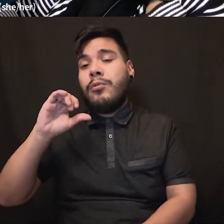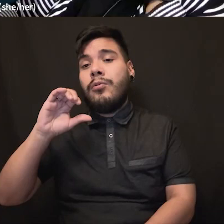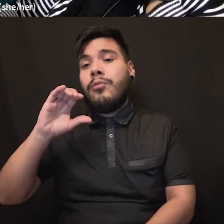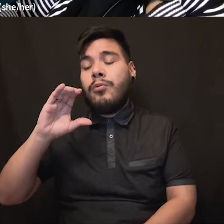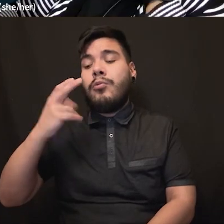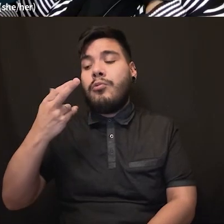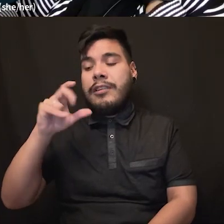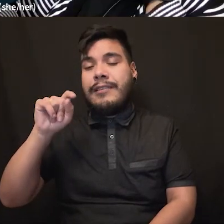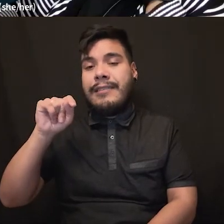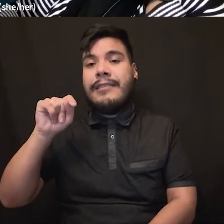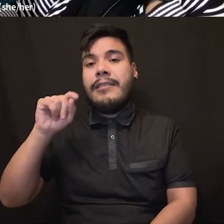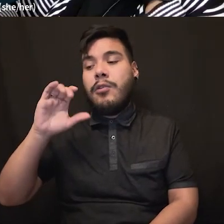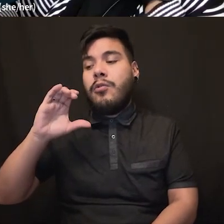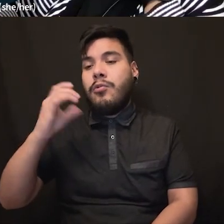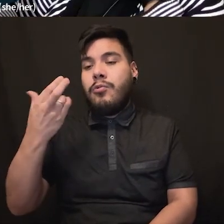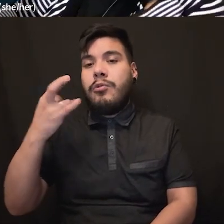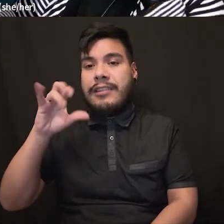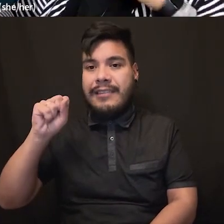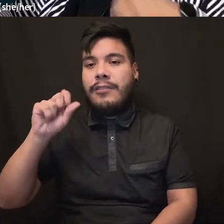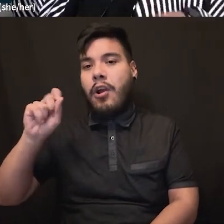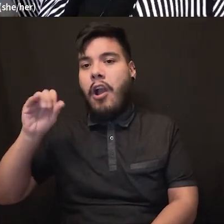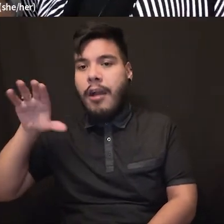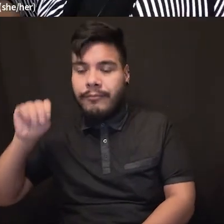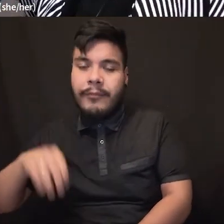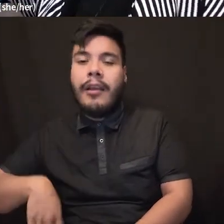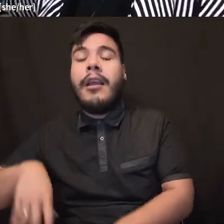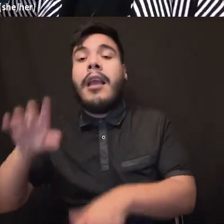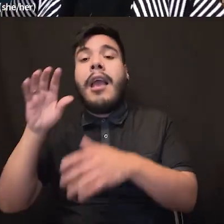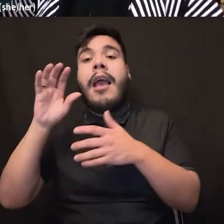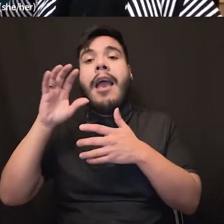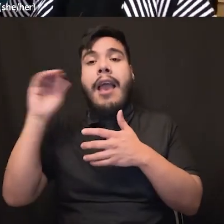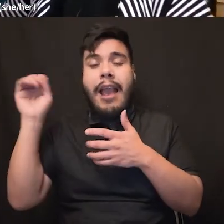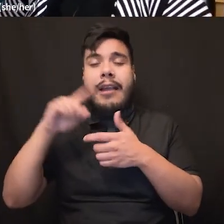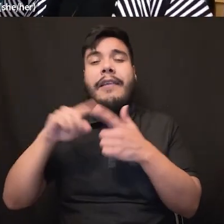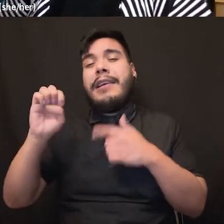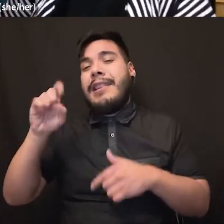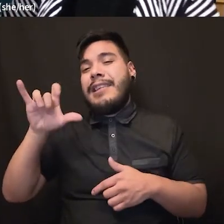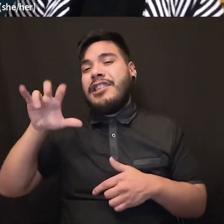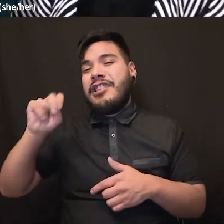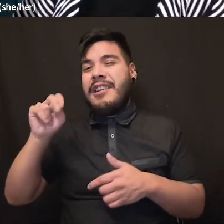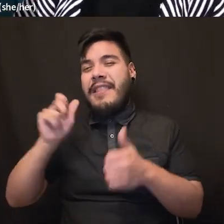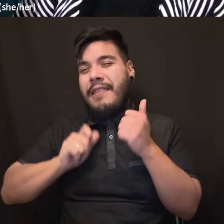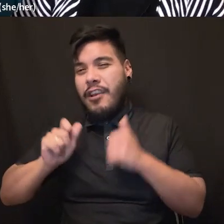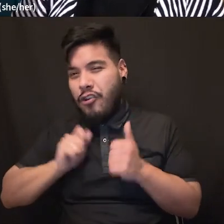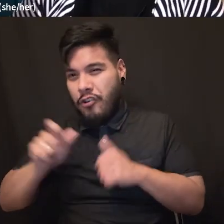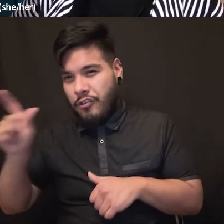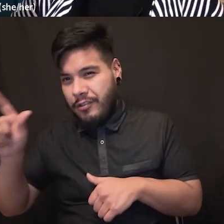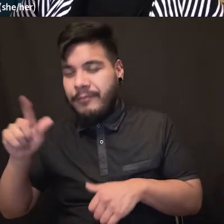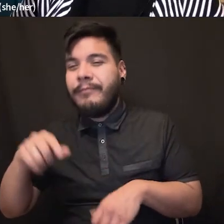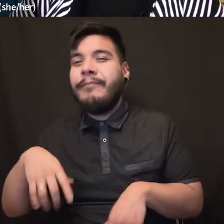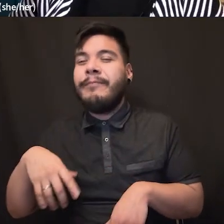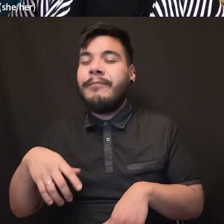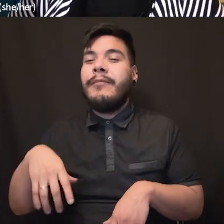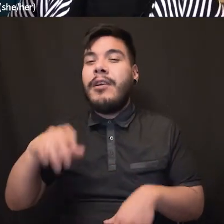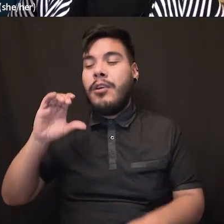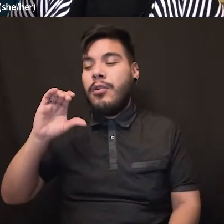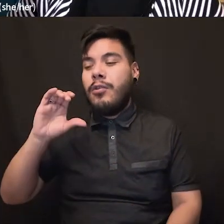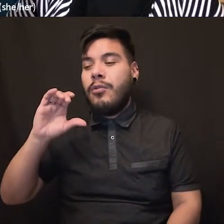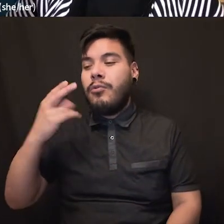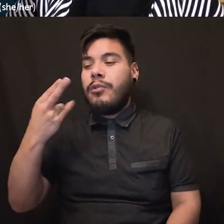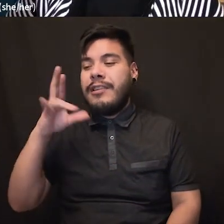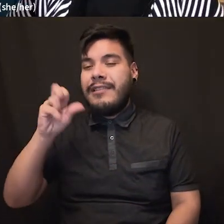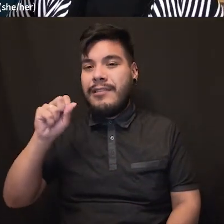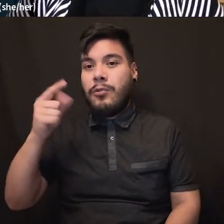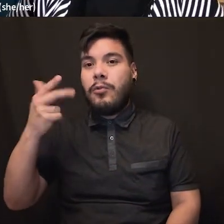am doing a show at the Elysian Theater in Los Angeles next Tuesday, 9:30 p.m. That is my show, Chris Grace as Scarlett